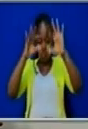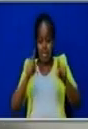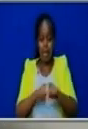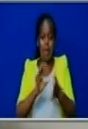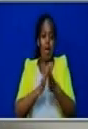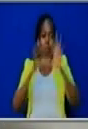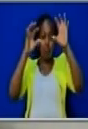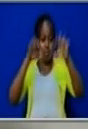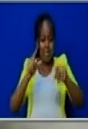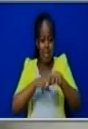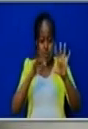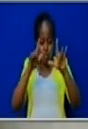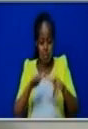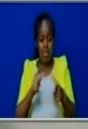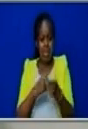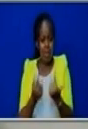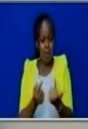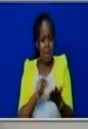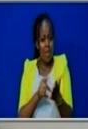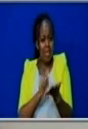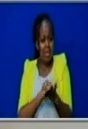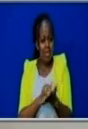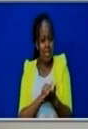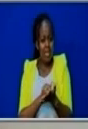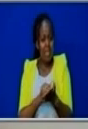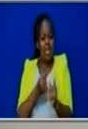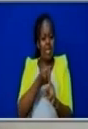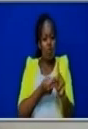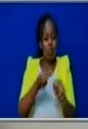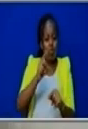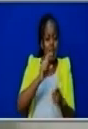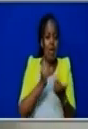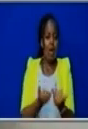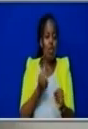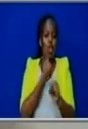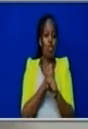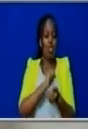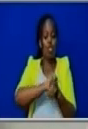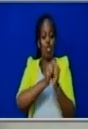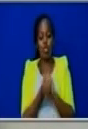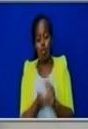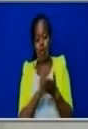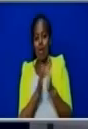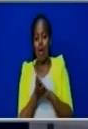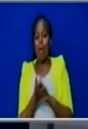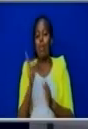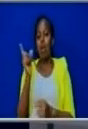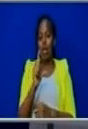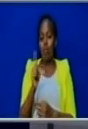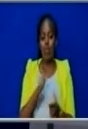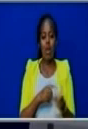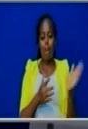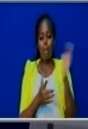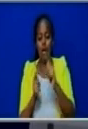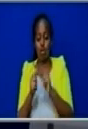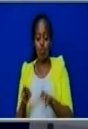comes down, the temperatures are increasing. So the solid now converts to liquid. Good. Yes. And goes back now to